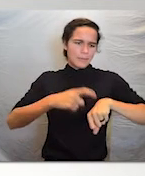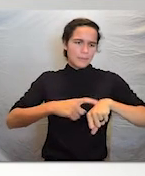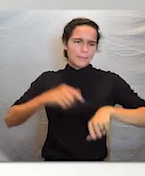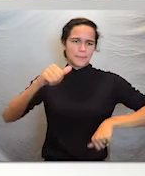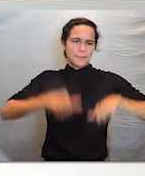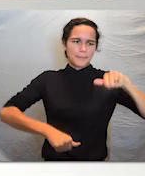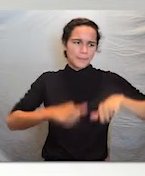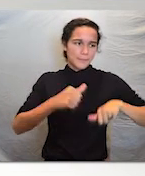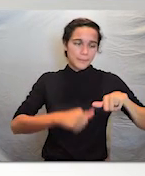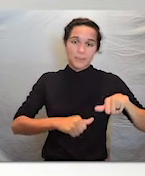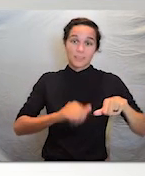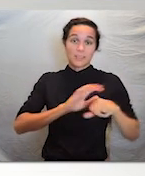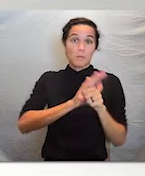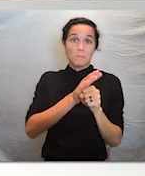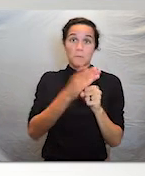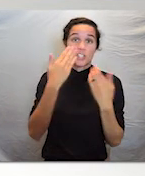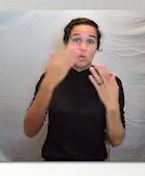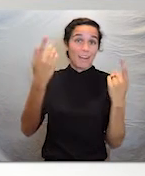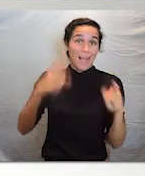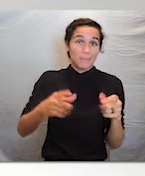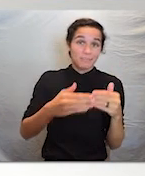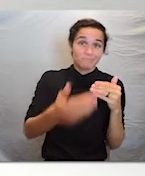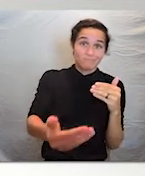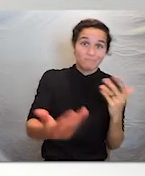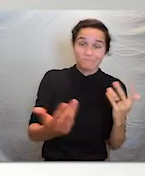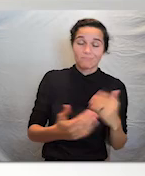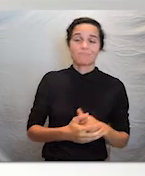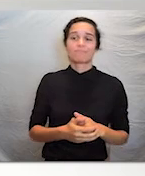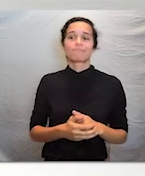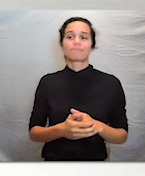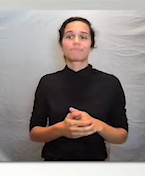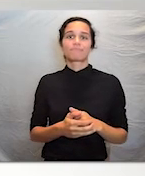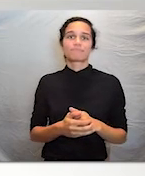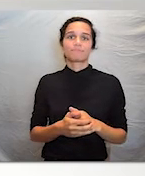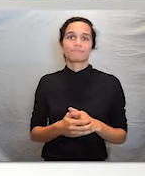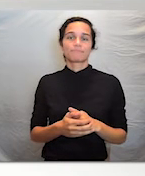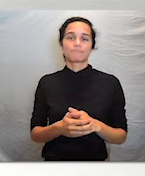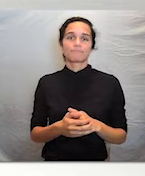unknown. Many job seekers faced